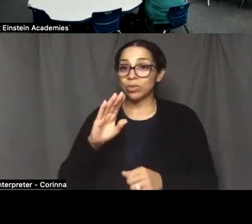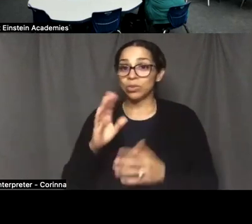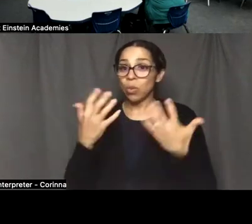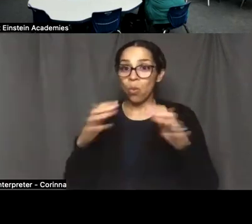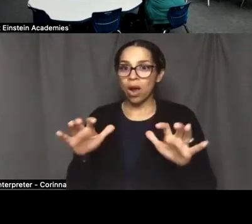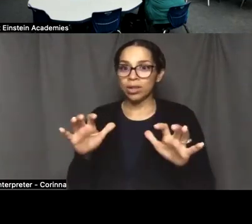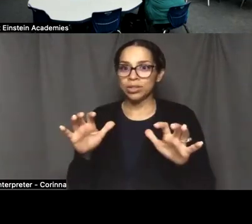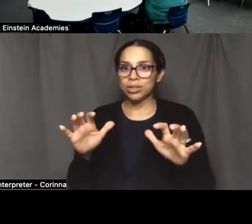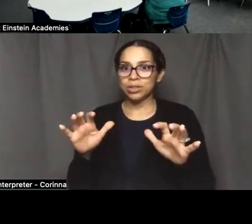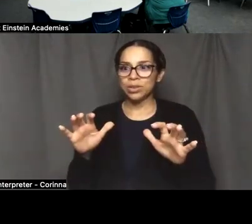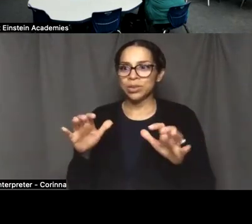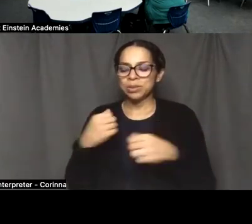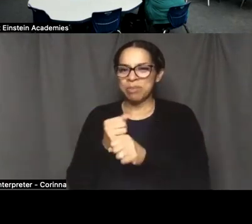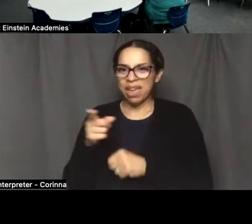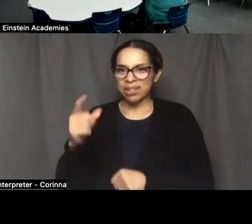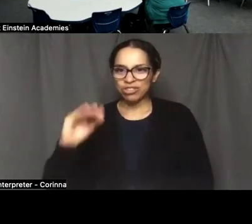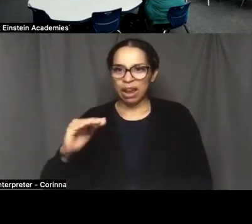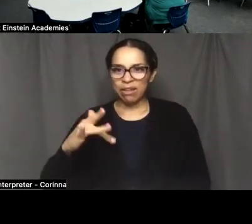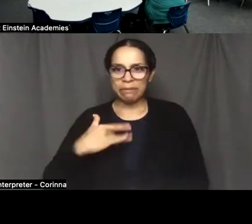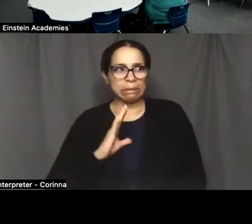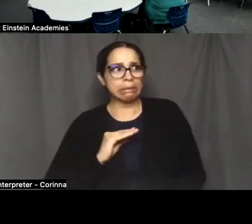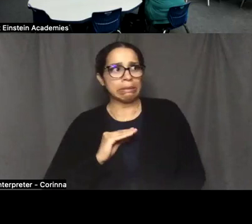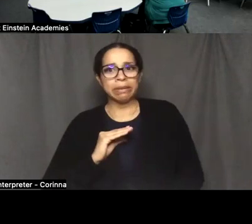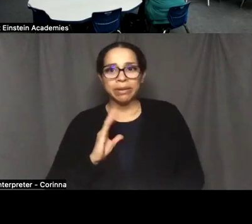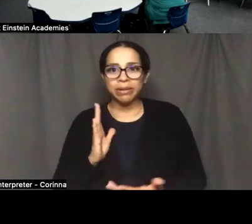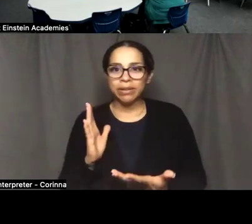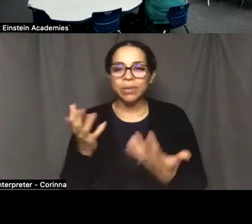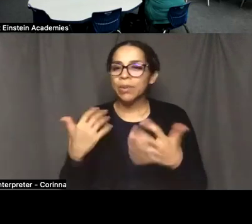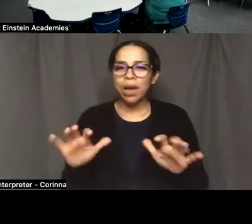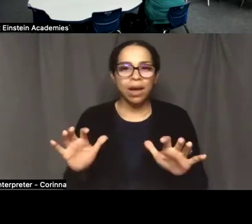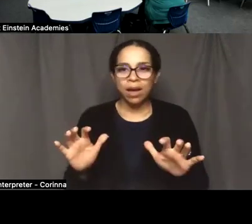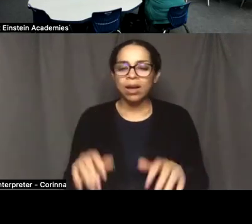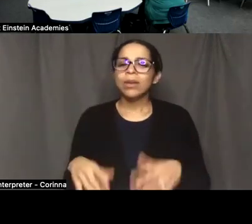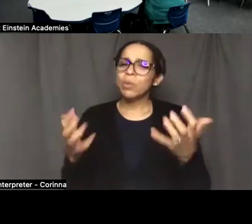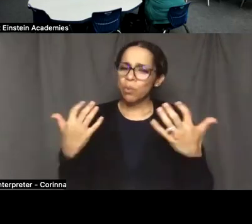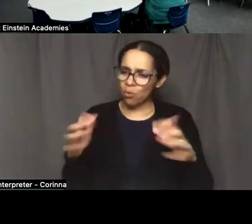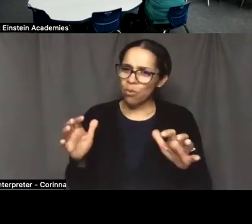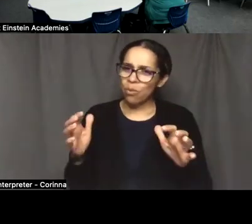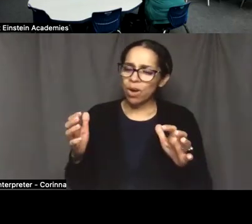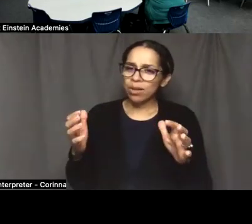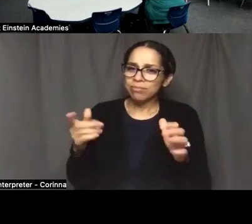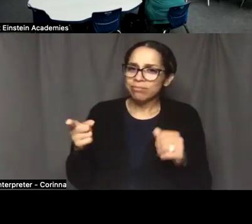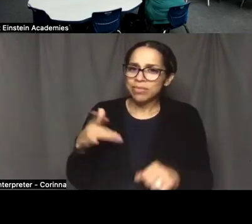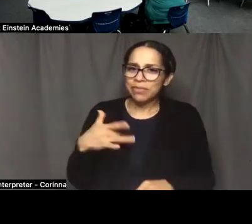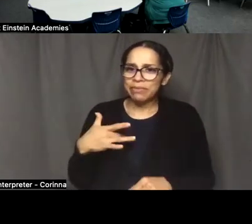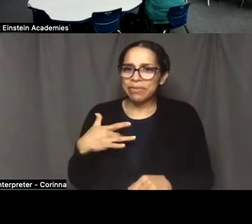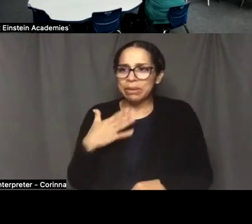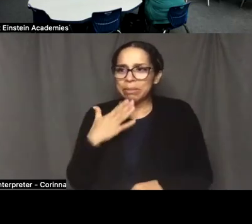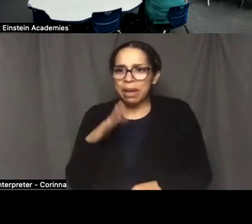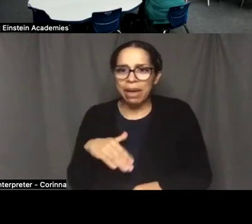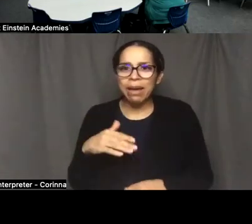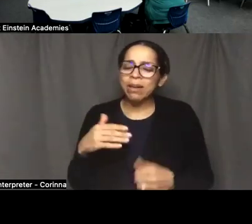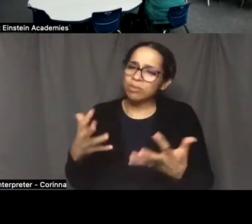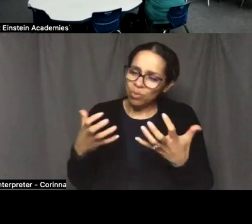feel bad, because we always want our kids to be risk takers and trying things that are new or hard for them. So you